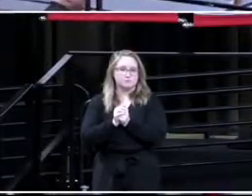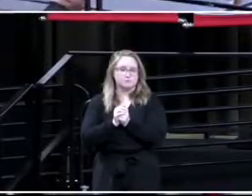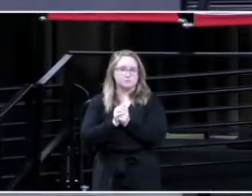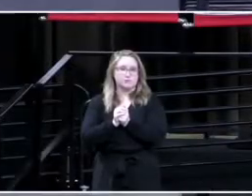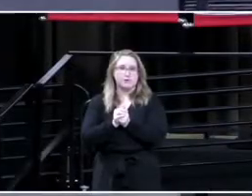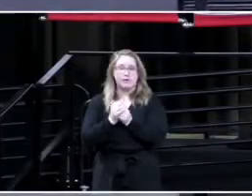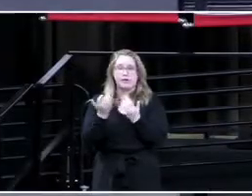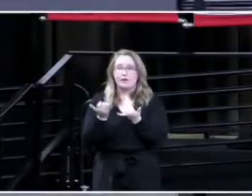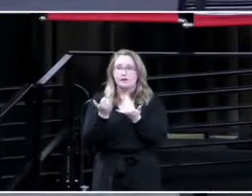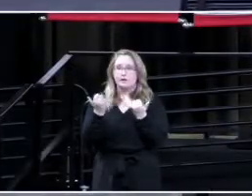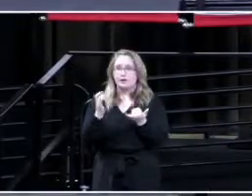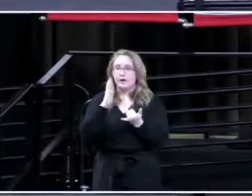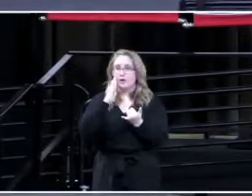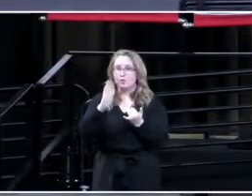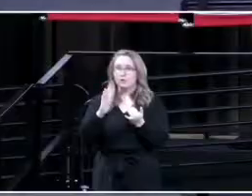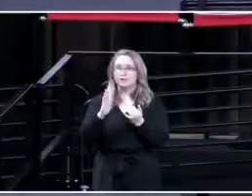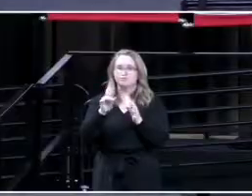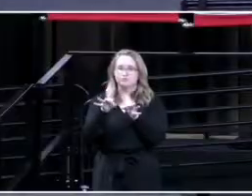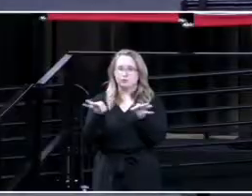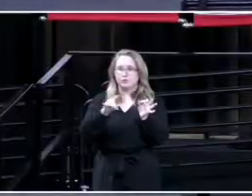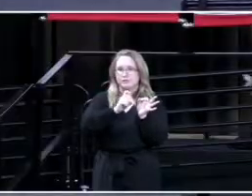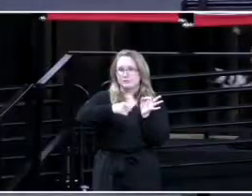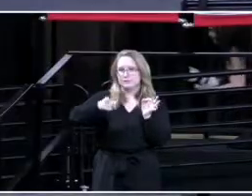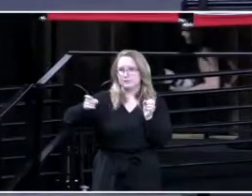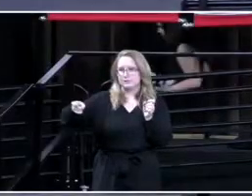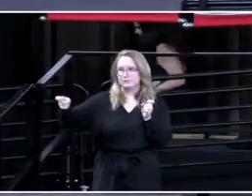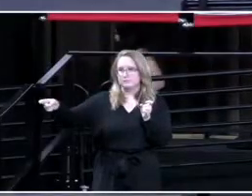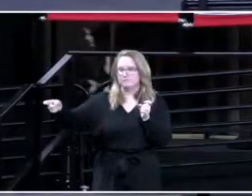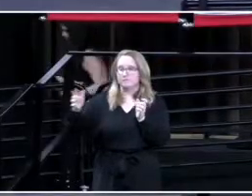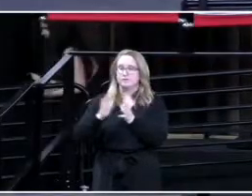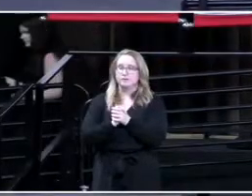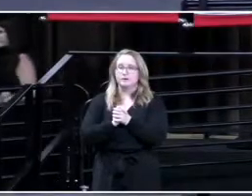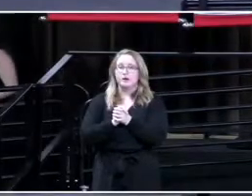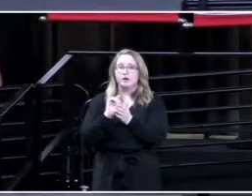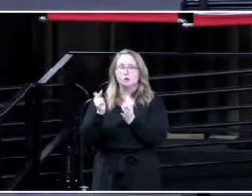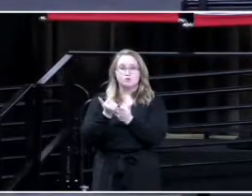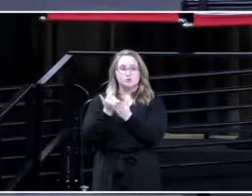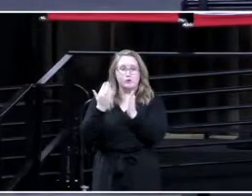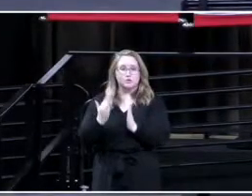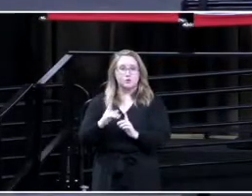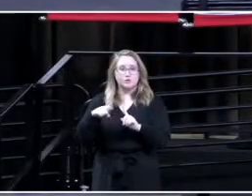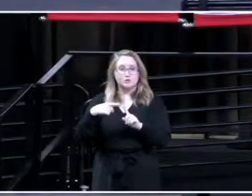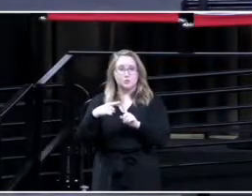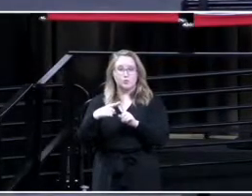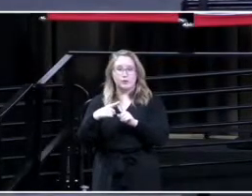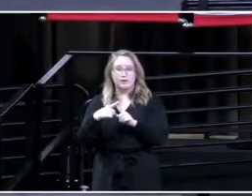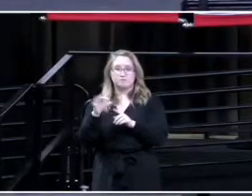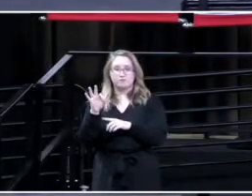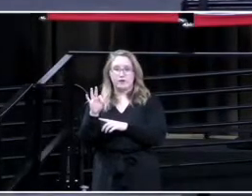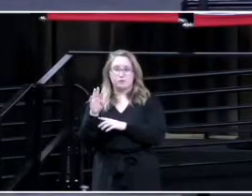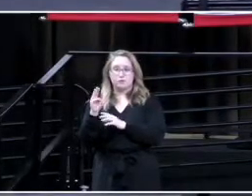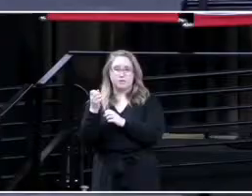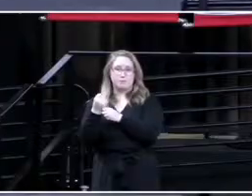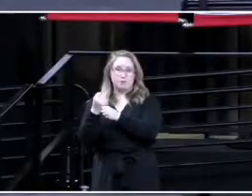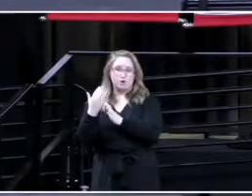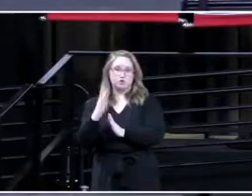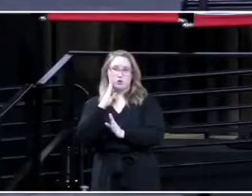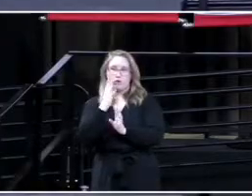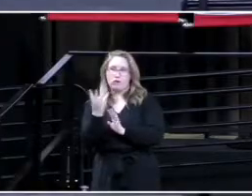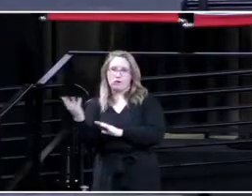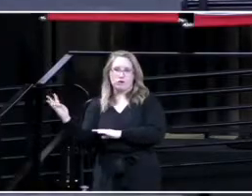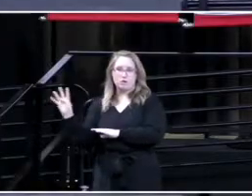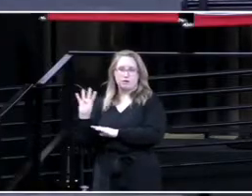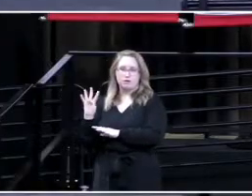We will now begin the presentation of degrees. Graduates, when directed by your faculty marshal, please approach